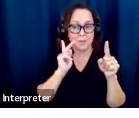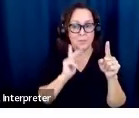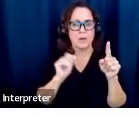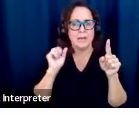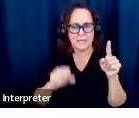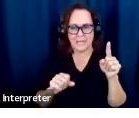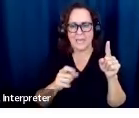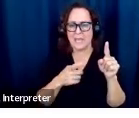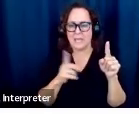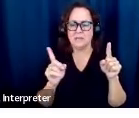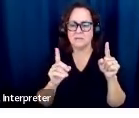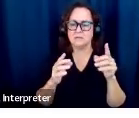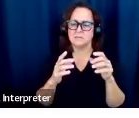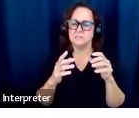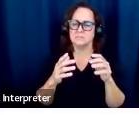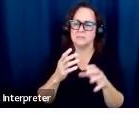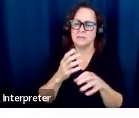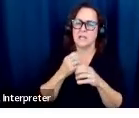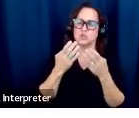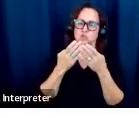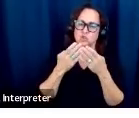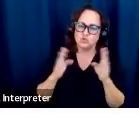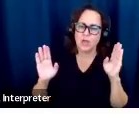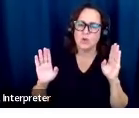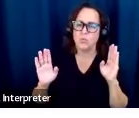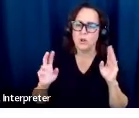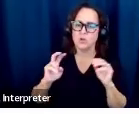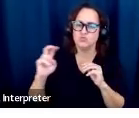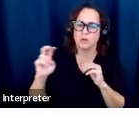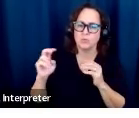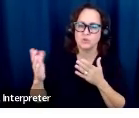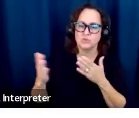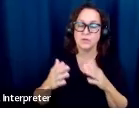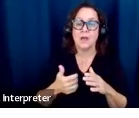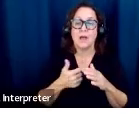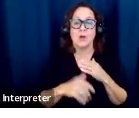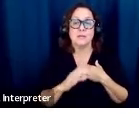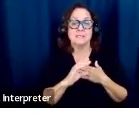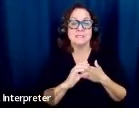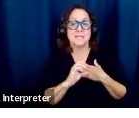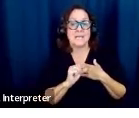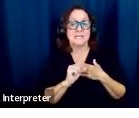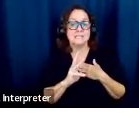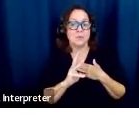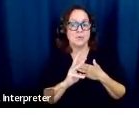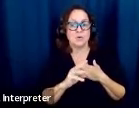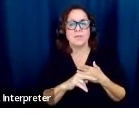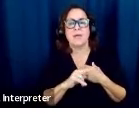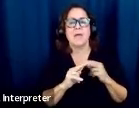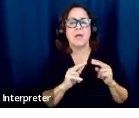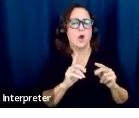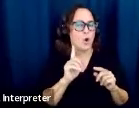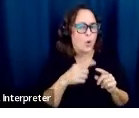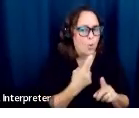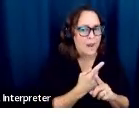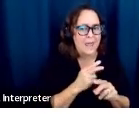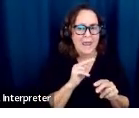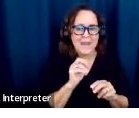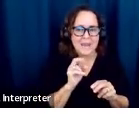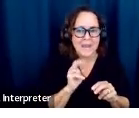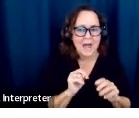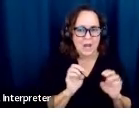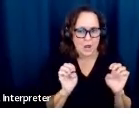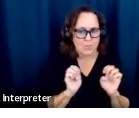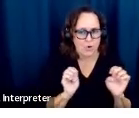like just general transportation services, whereas under the CSW, what's being offered is non-emergency medical transportation